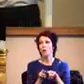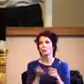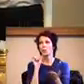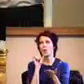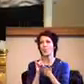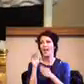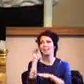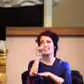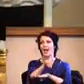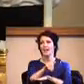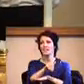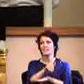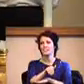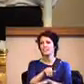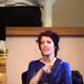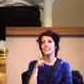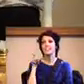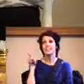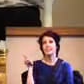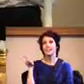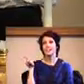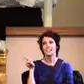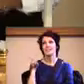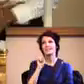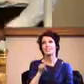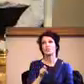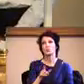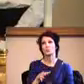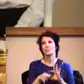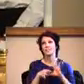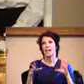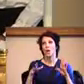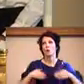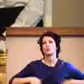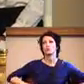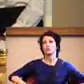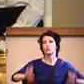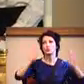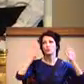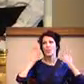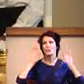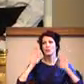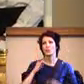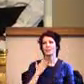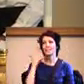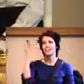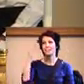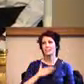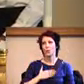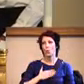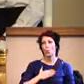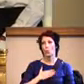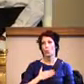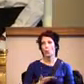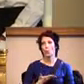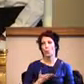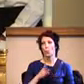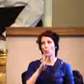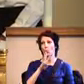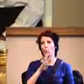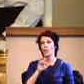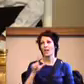let go he had to surrender his will to his ABA amen he had to